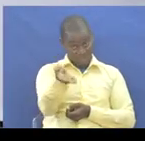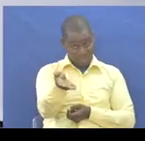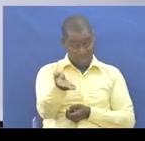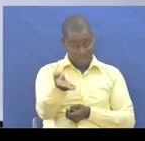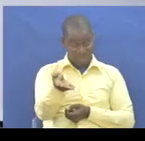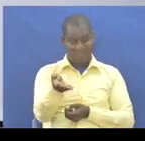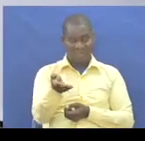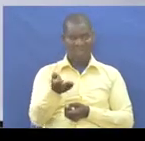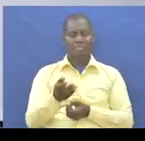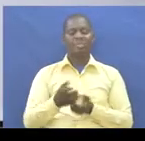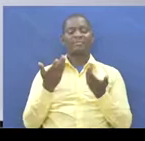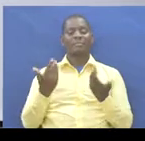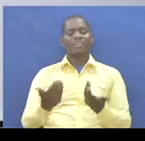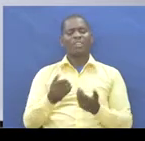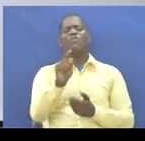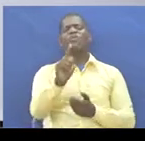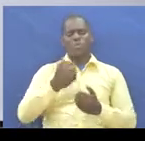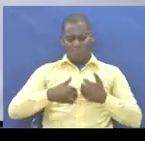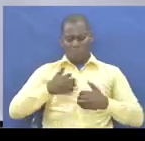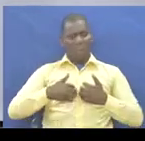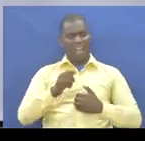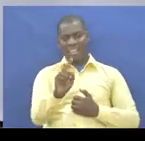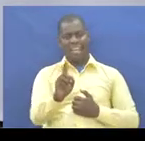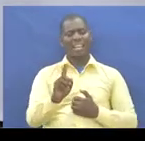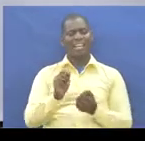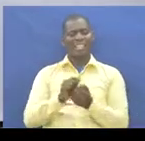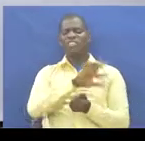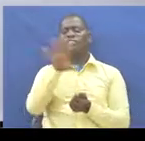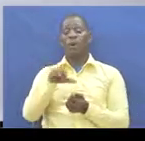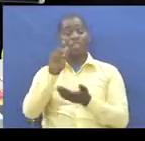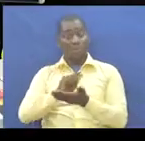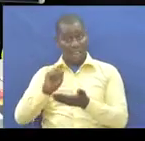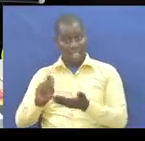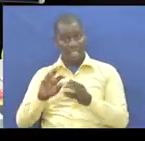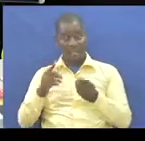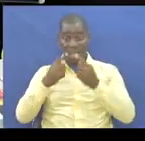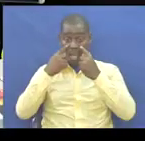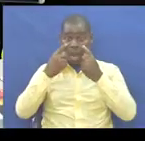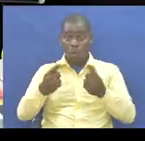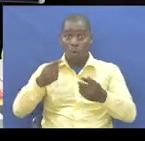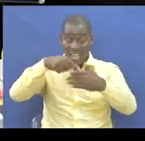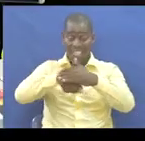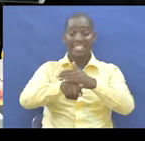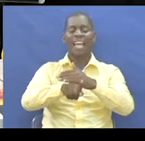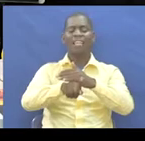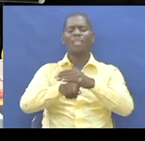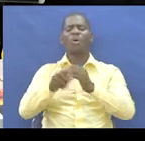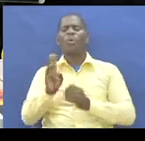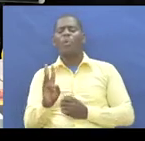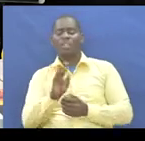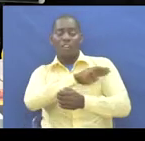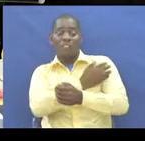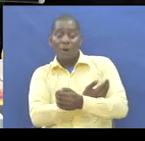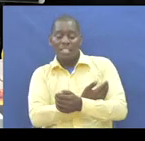I'm going to give you a few questions which are going to measure upon yourself. You're going to see whether am I capable. But don't worry, I think